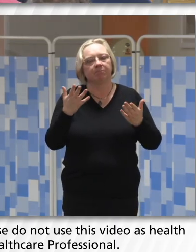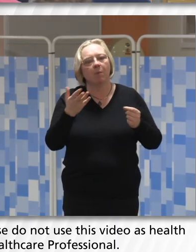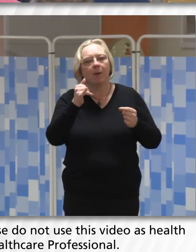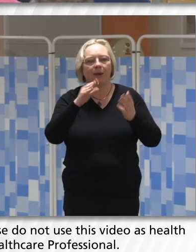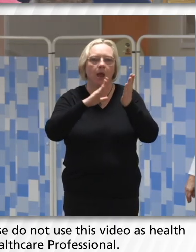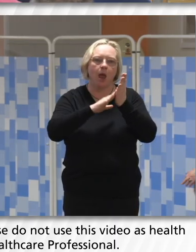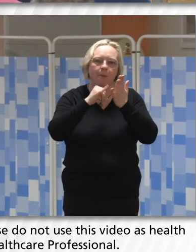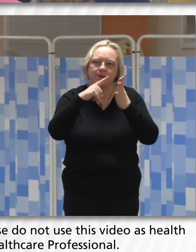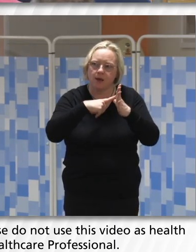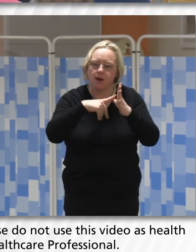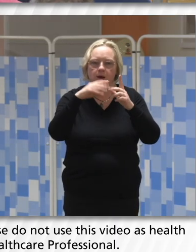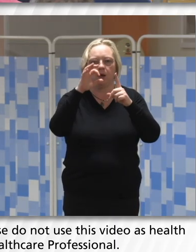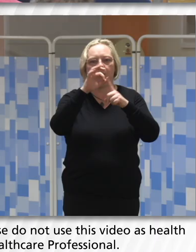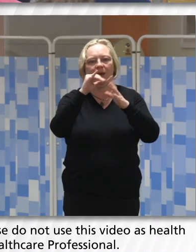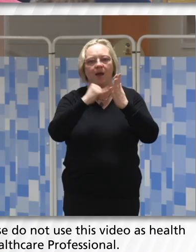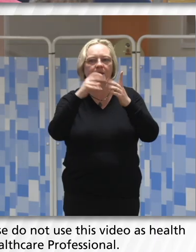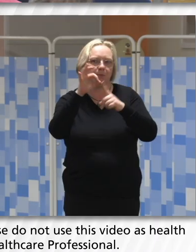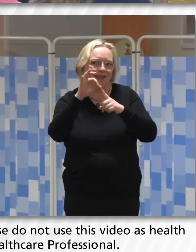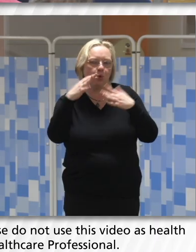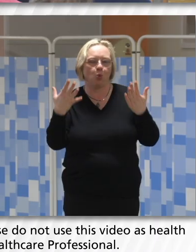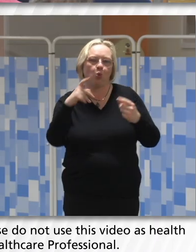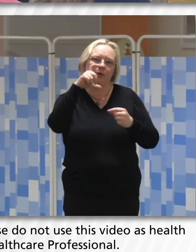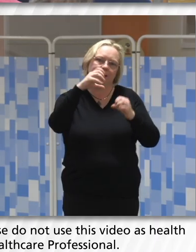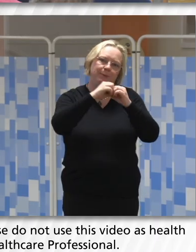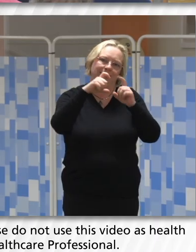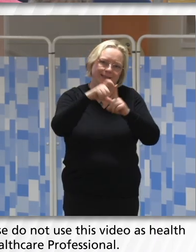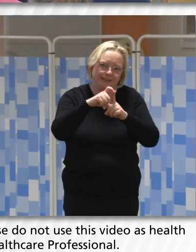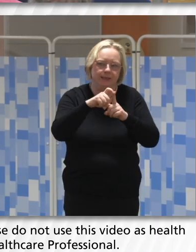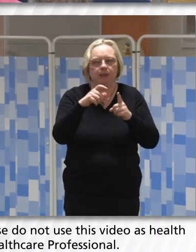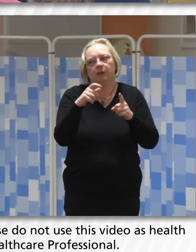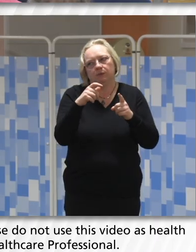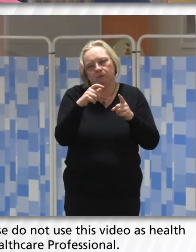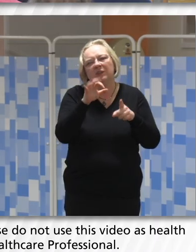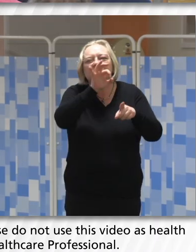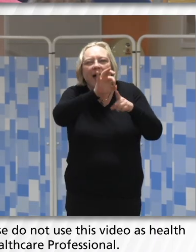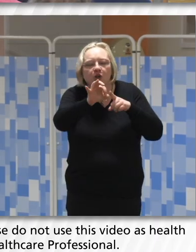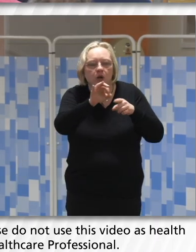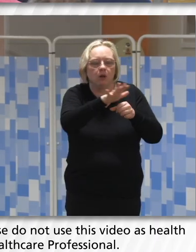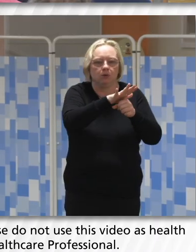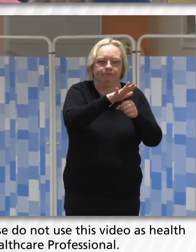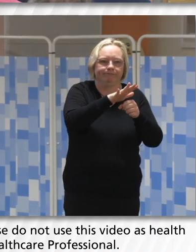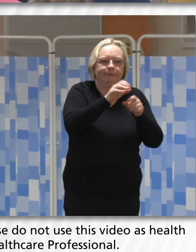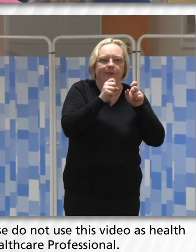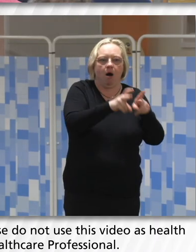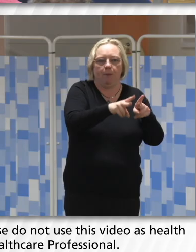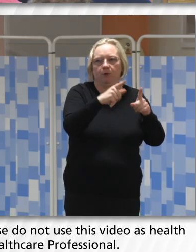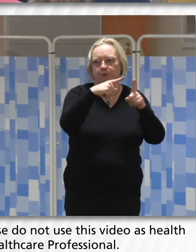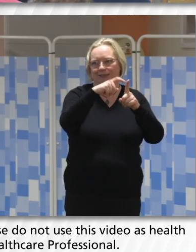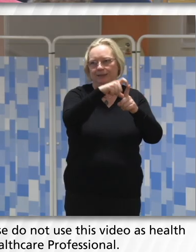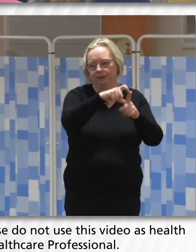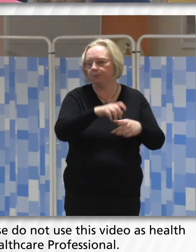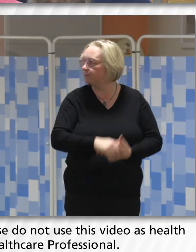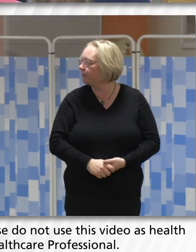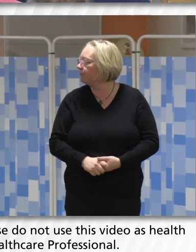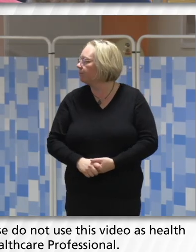MSA, PSP, or CBD. We do find that the clinic